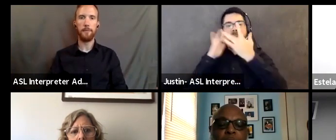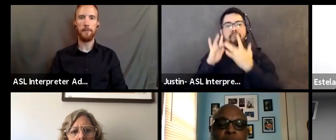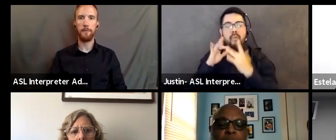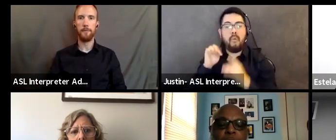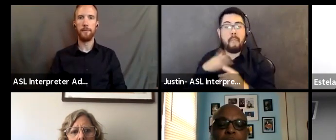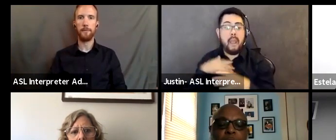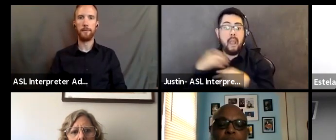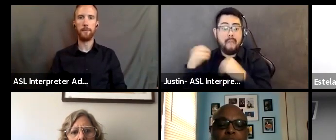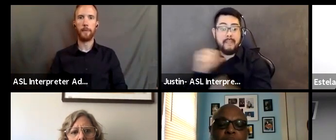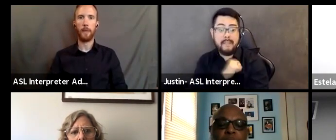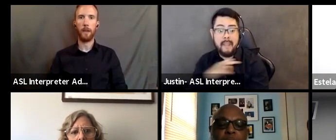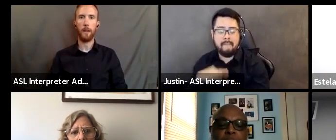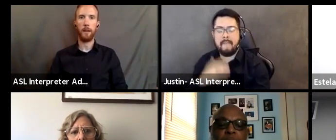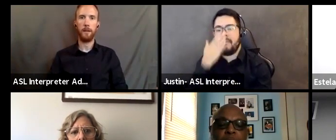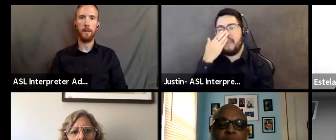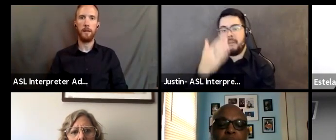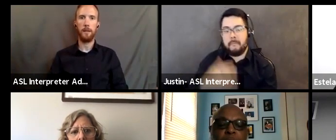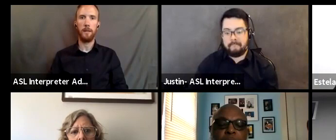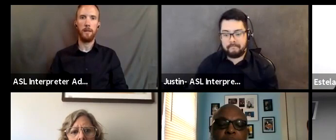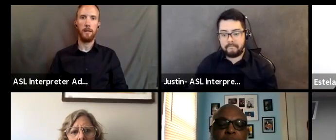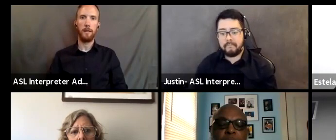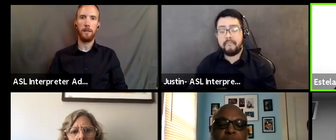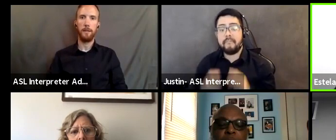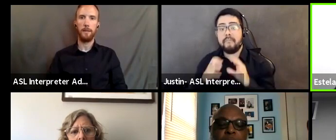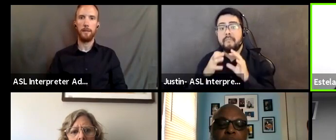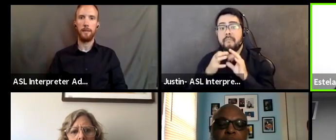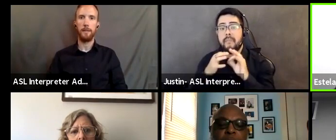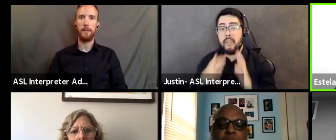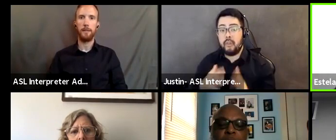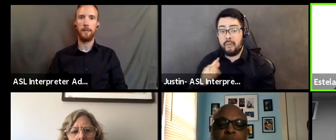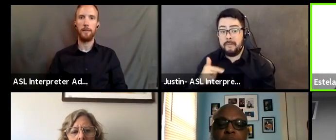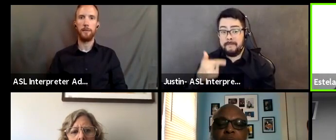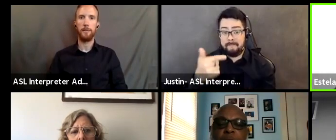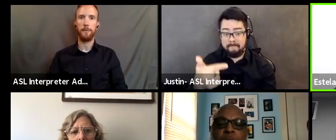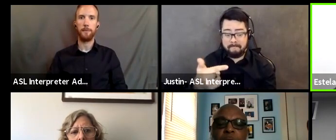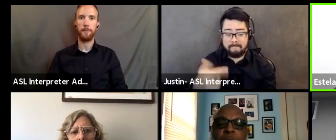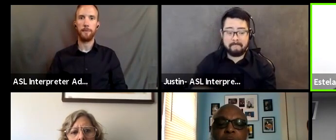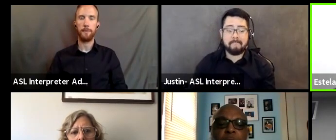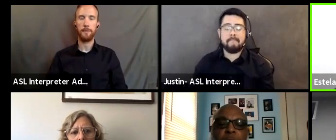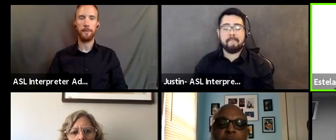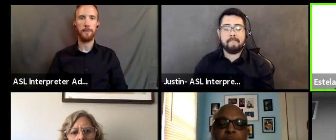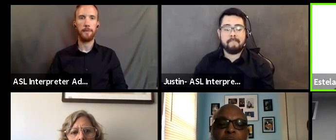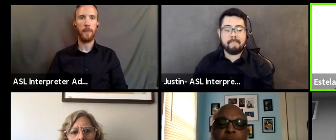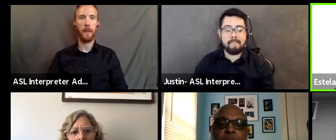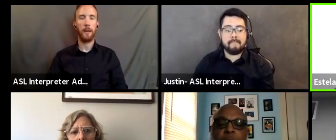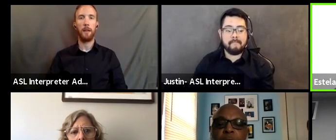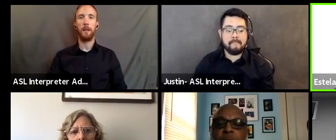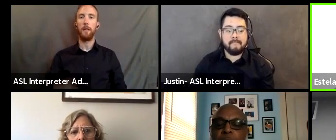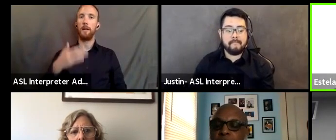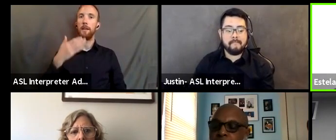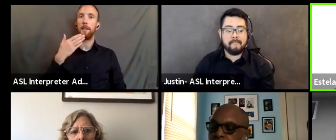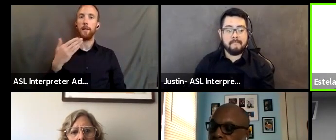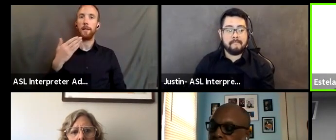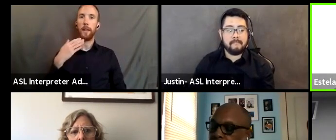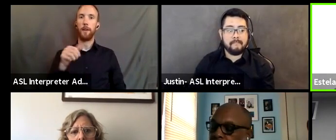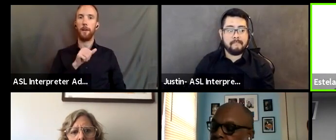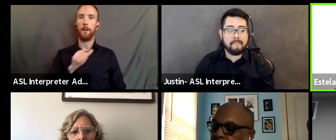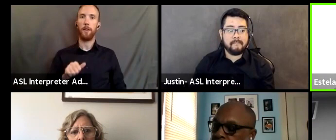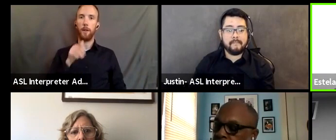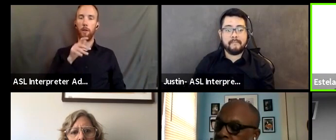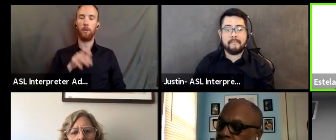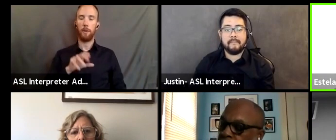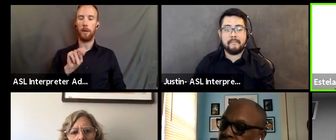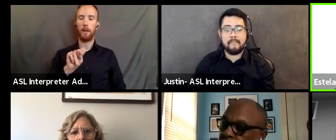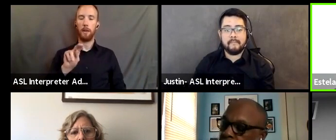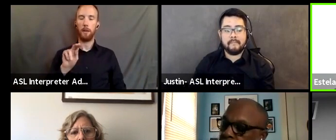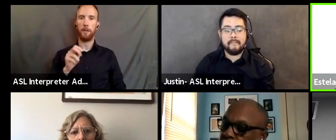my office thank you thank you other woman nugent mr president will proceed with uh alderman